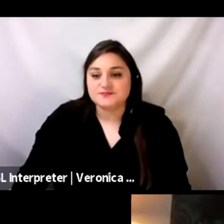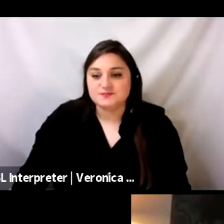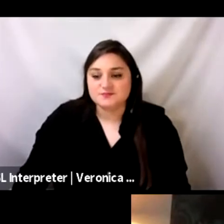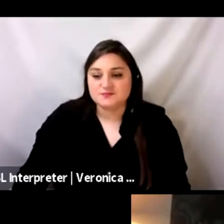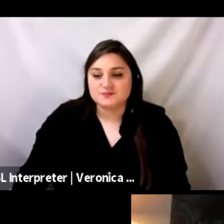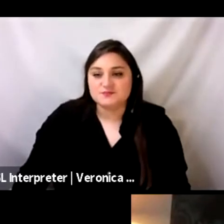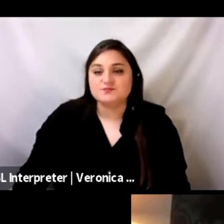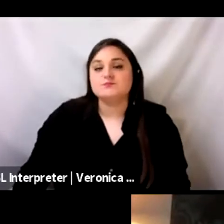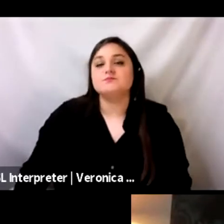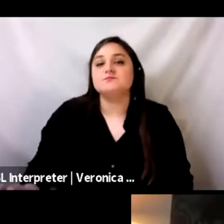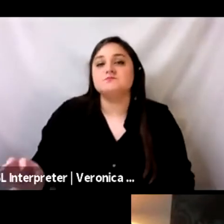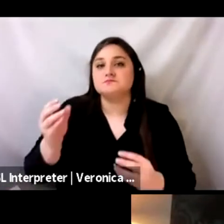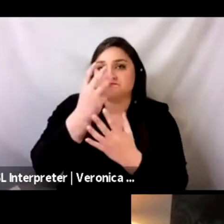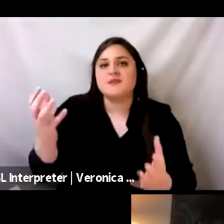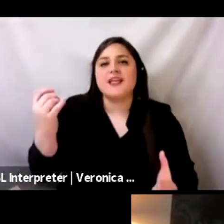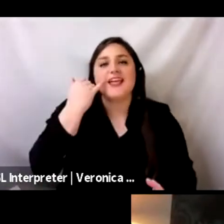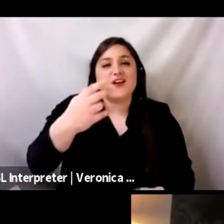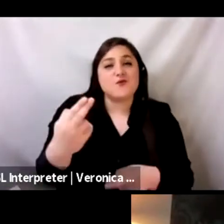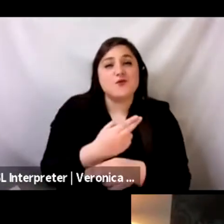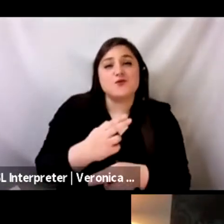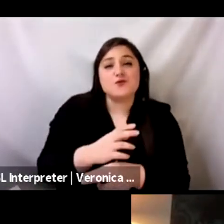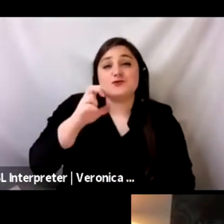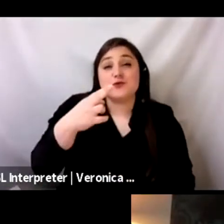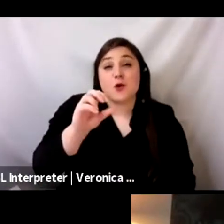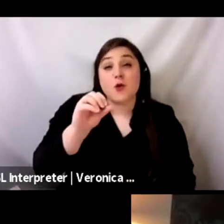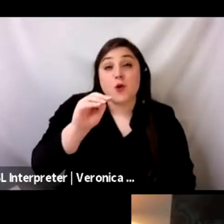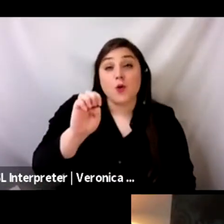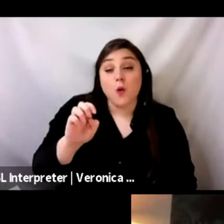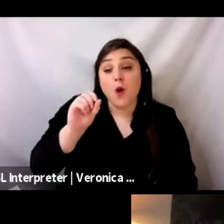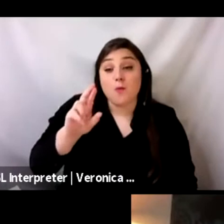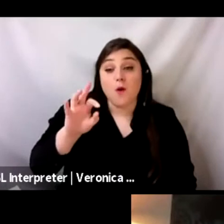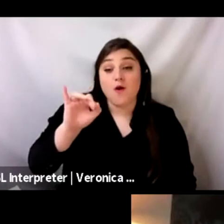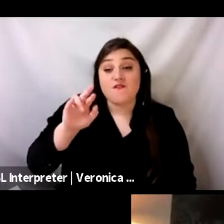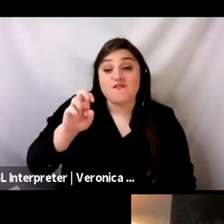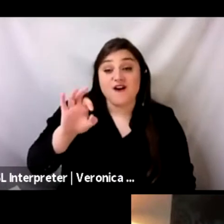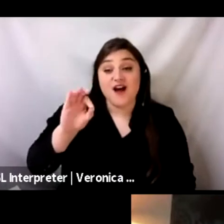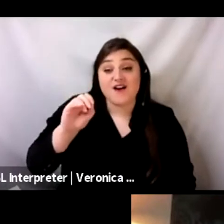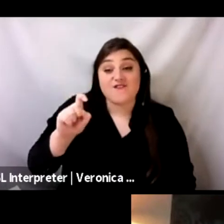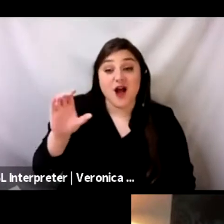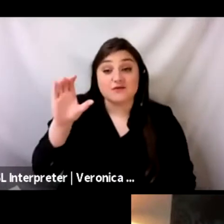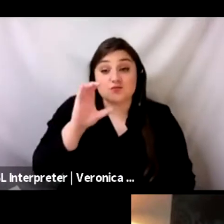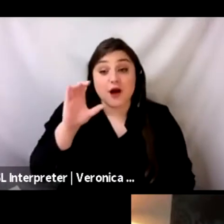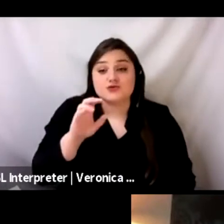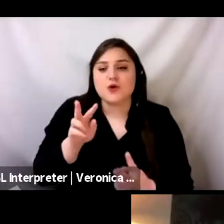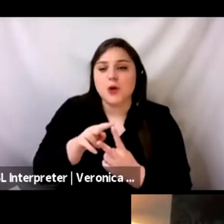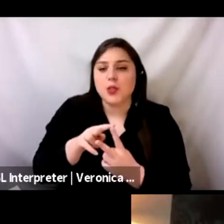So by the way, if you open it on your Chrome or Firefox browser, that's gonna make things easier.